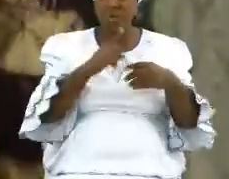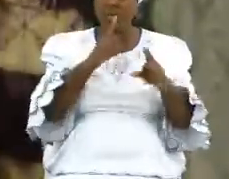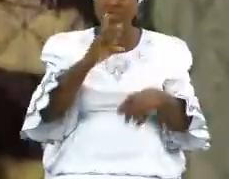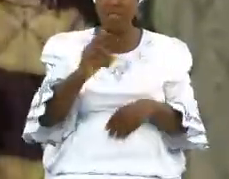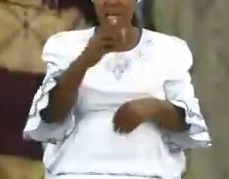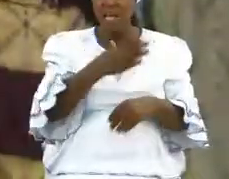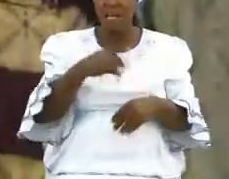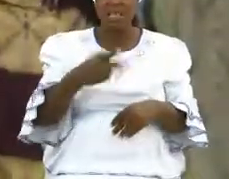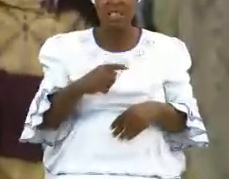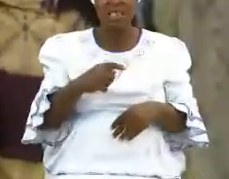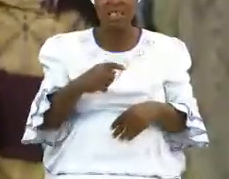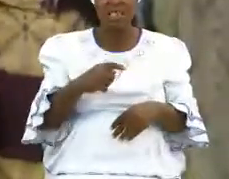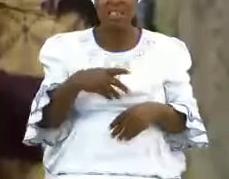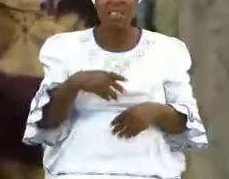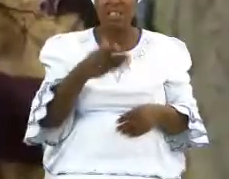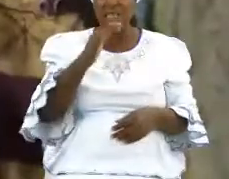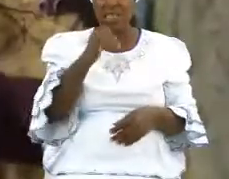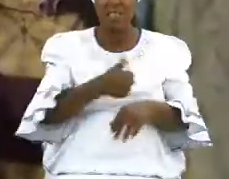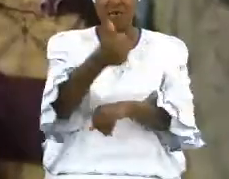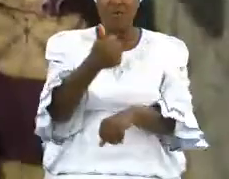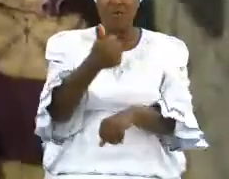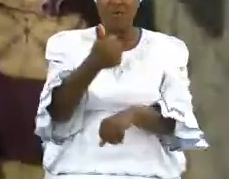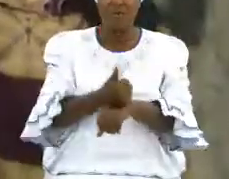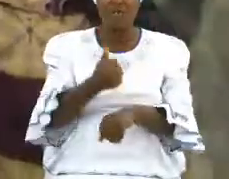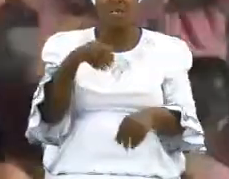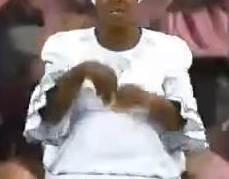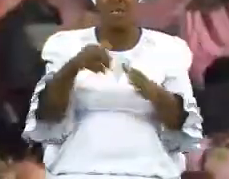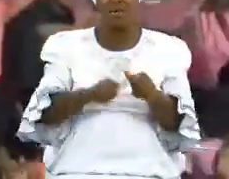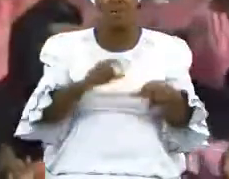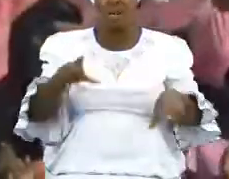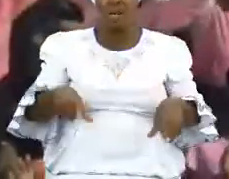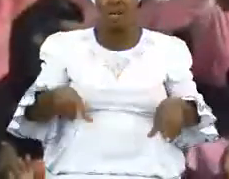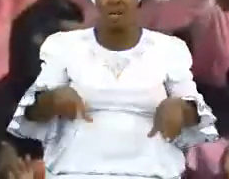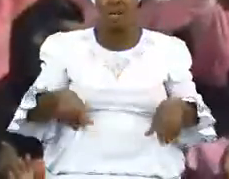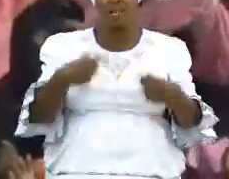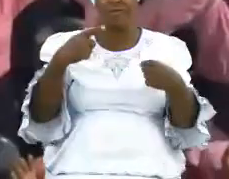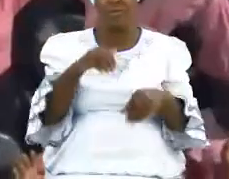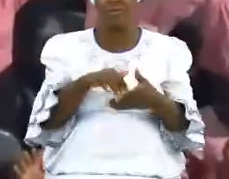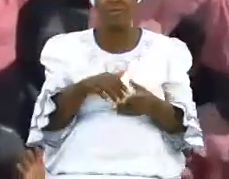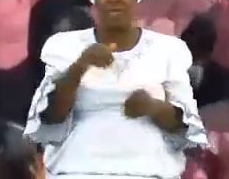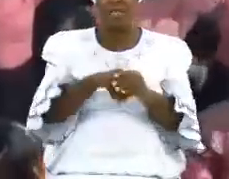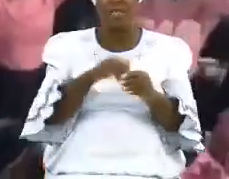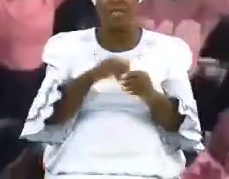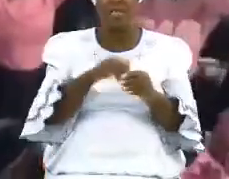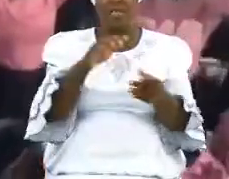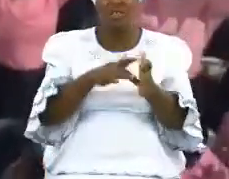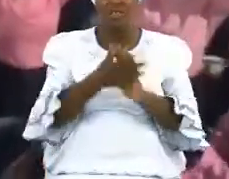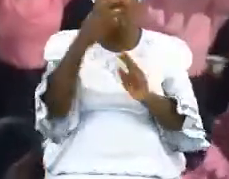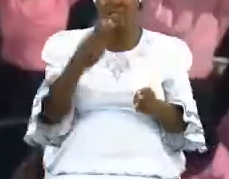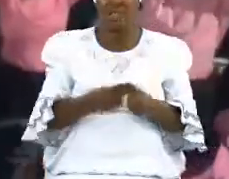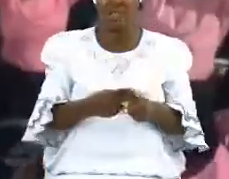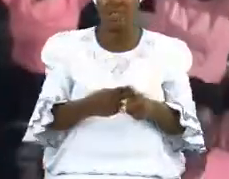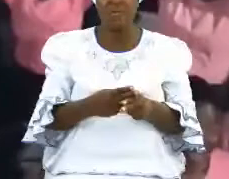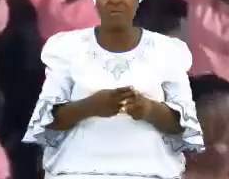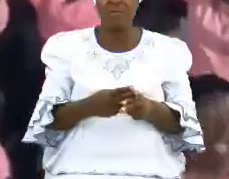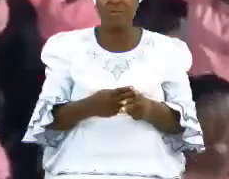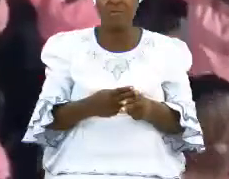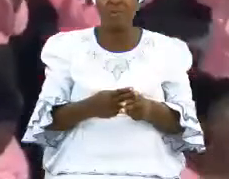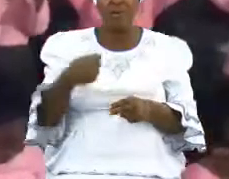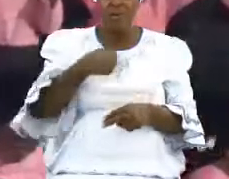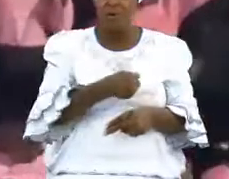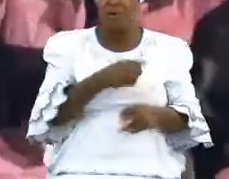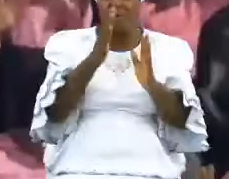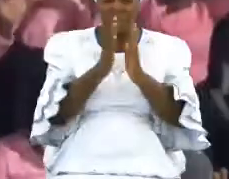a confirmation in every life. In Jesus' name, we